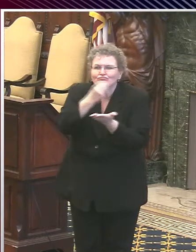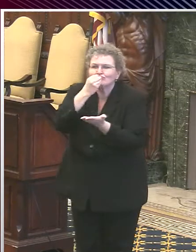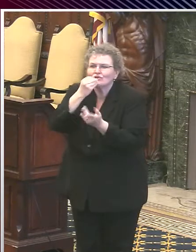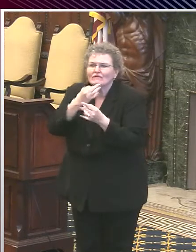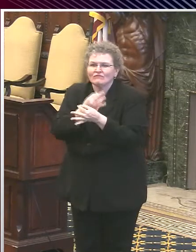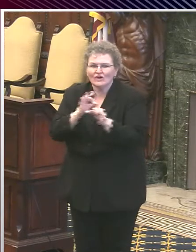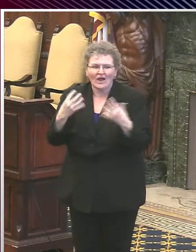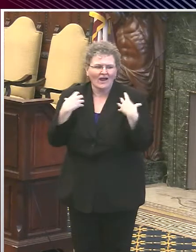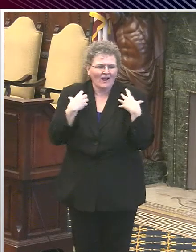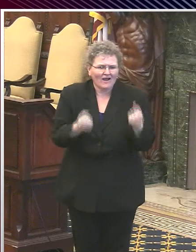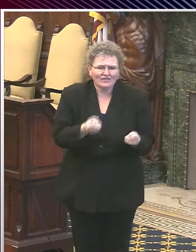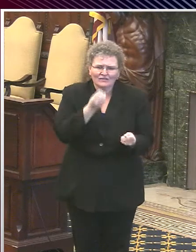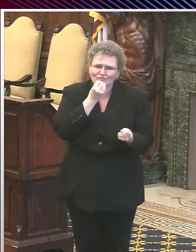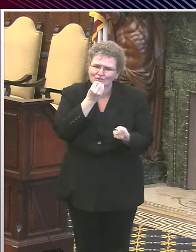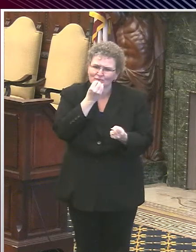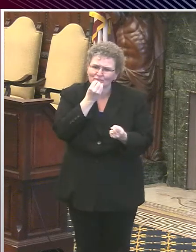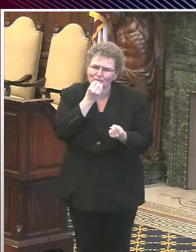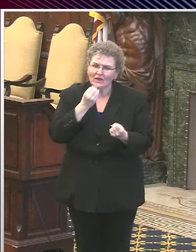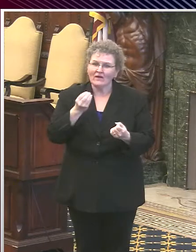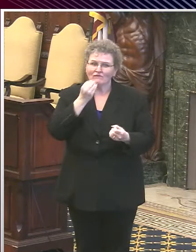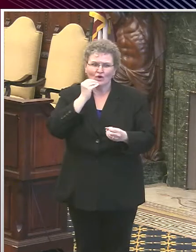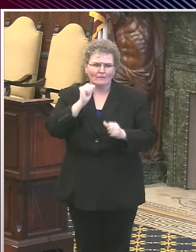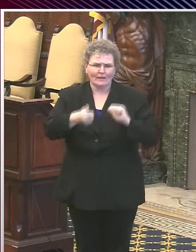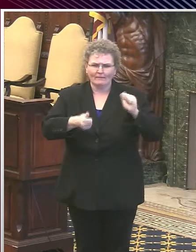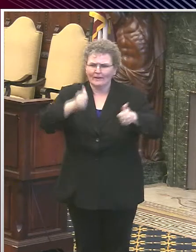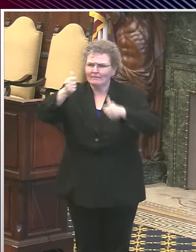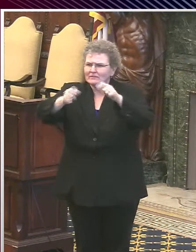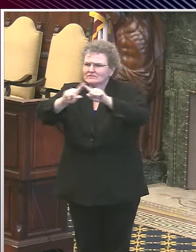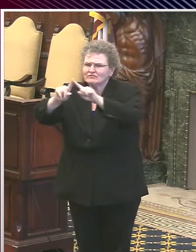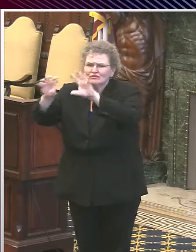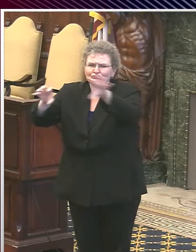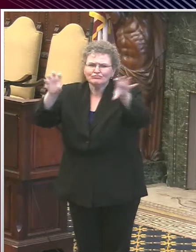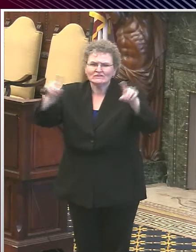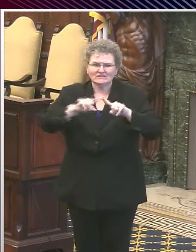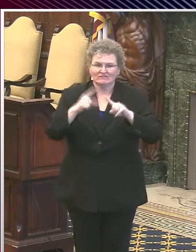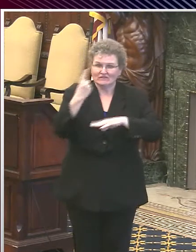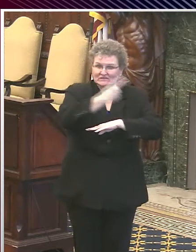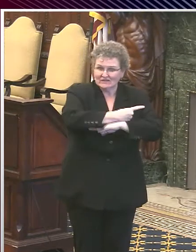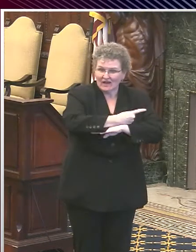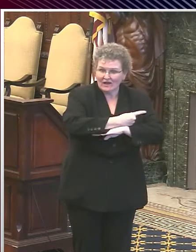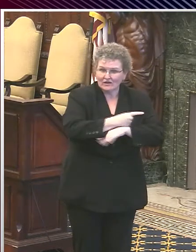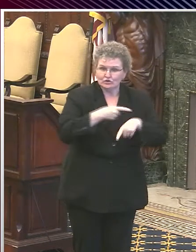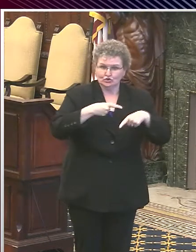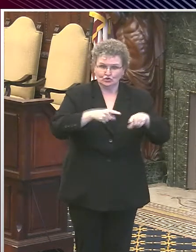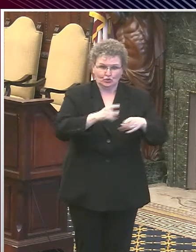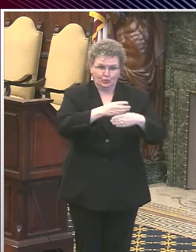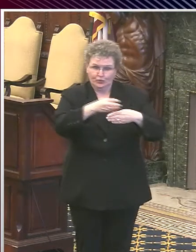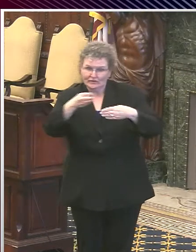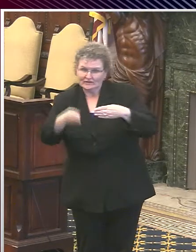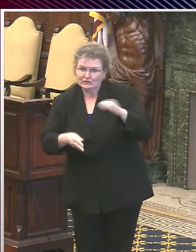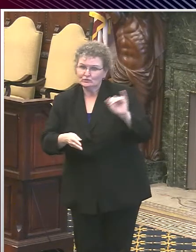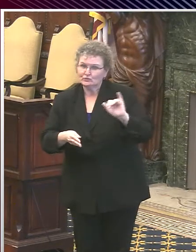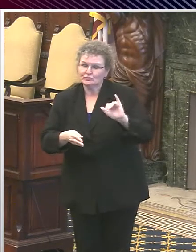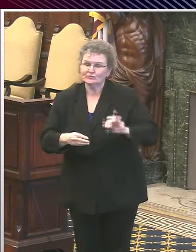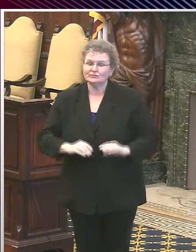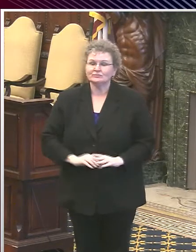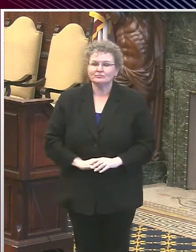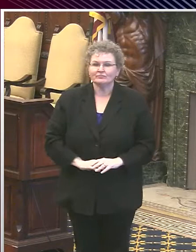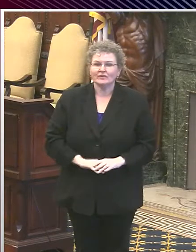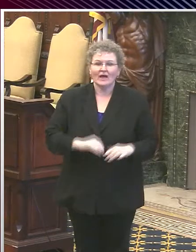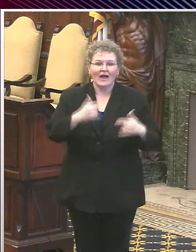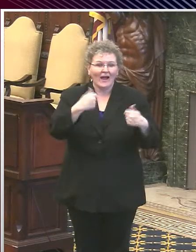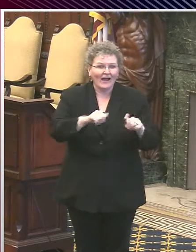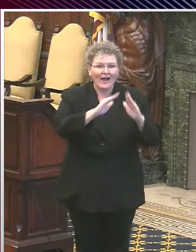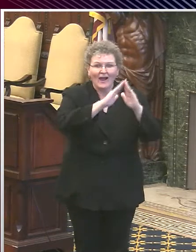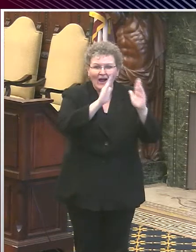their homes. Food sites are now available different days throughout the week, including the weekend. Remember, any household is eligible to